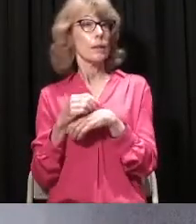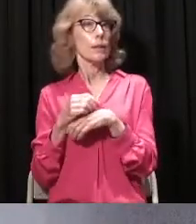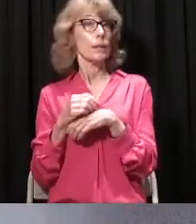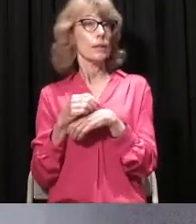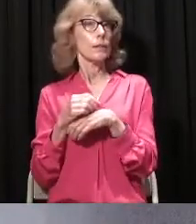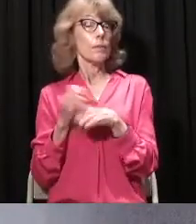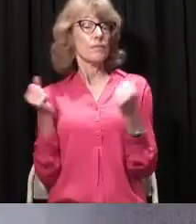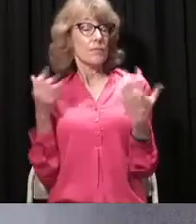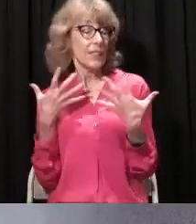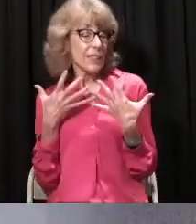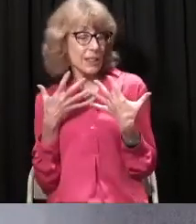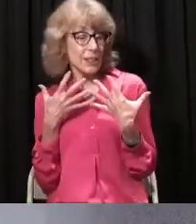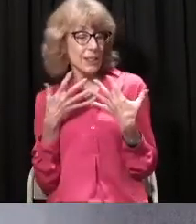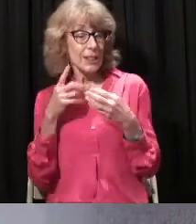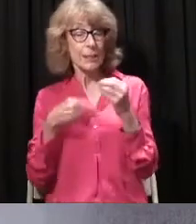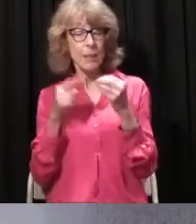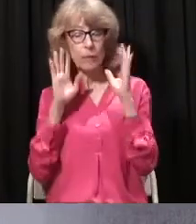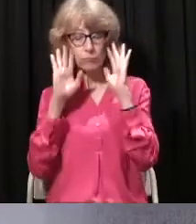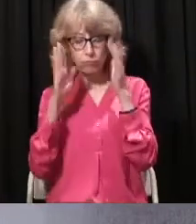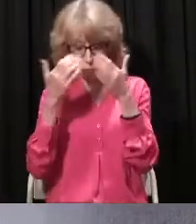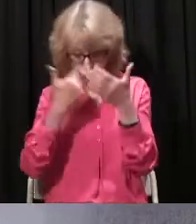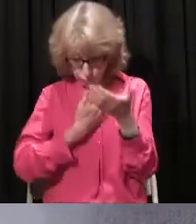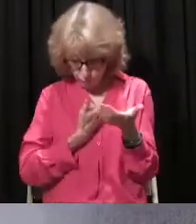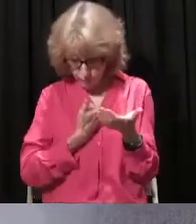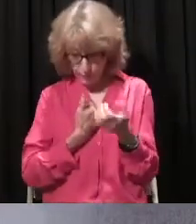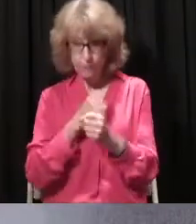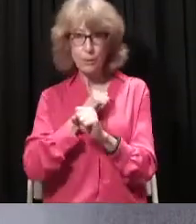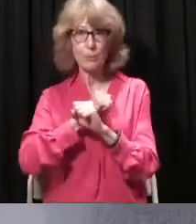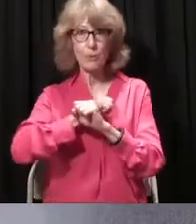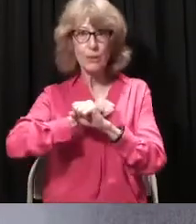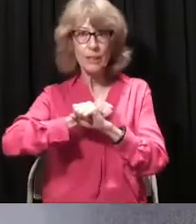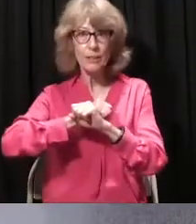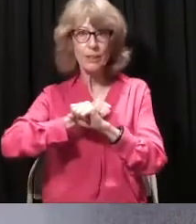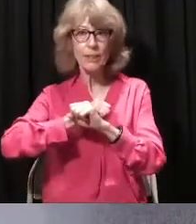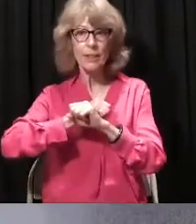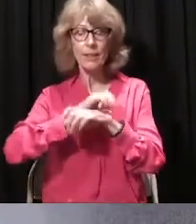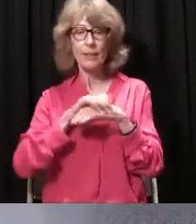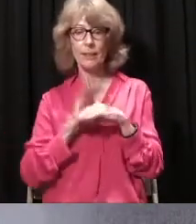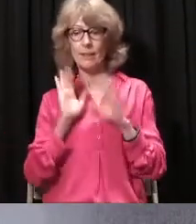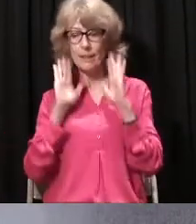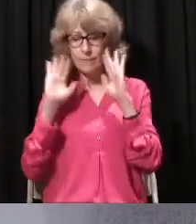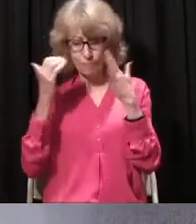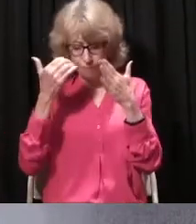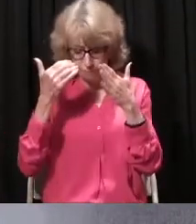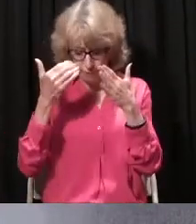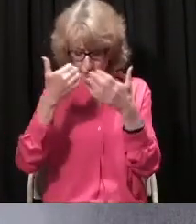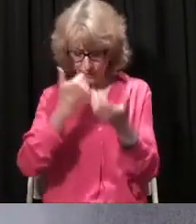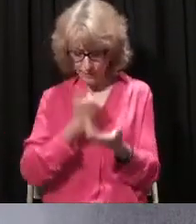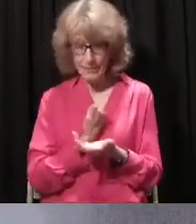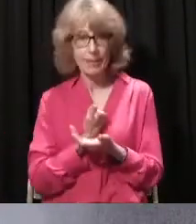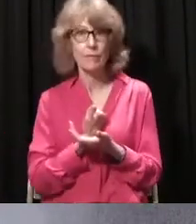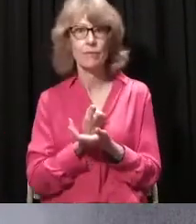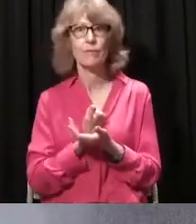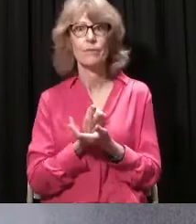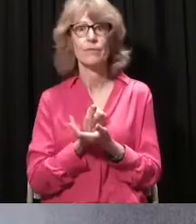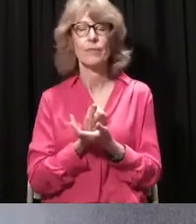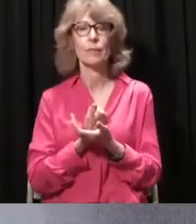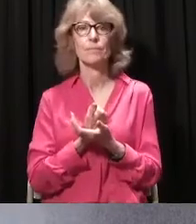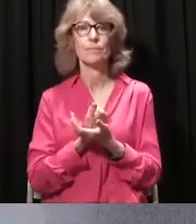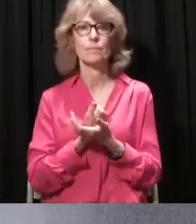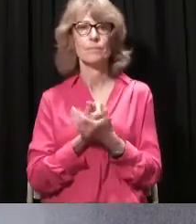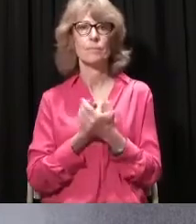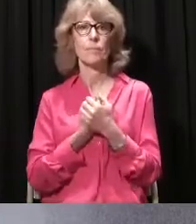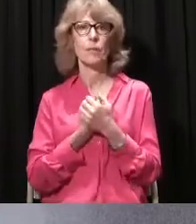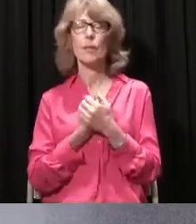Fear is all about self-preservation. Everything about fear and anxiety is all about self. I mean, think about this. What exactly